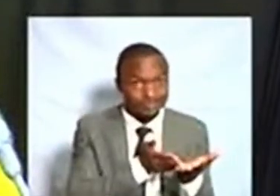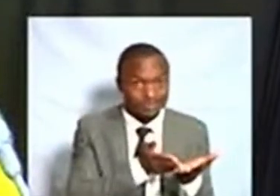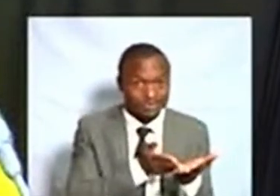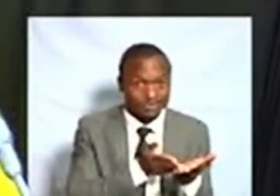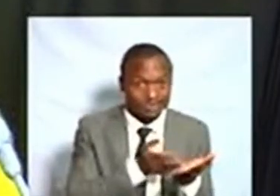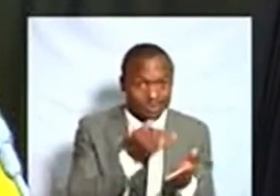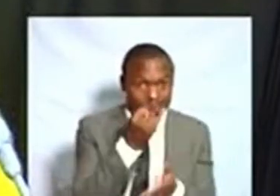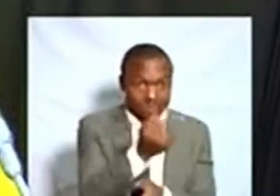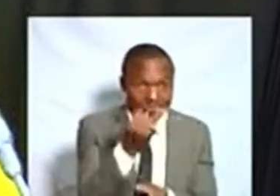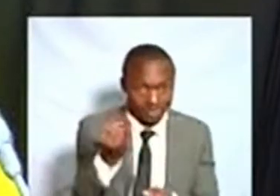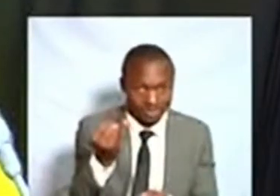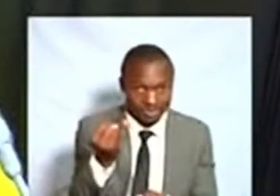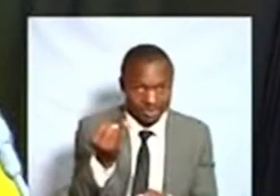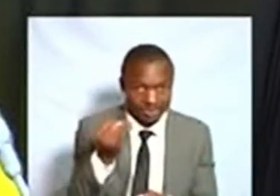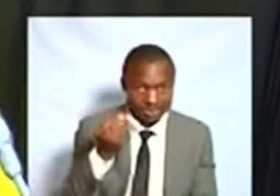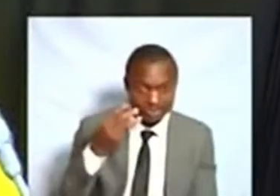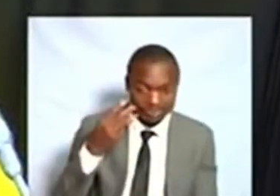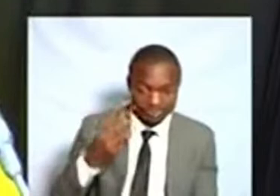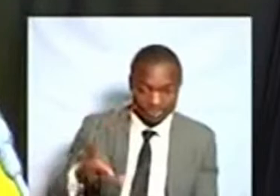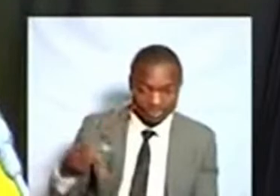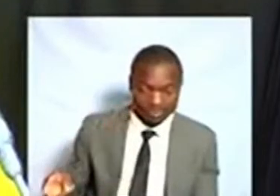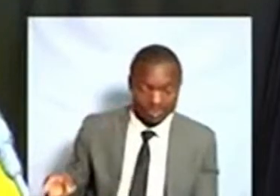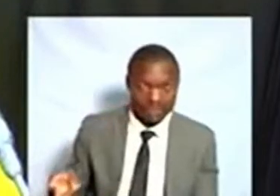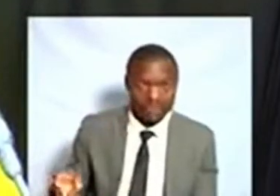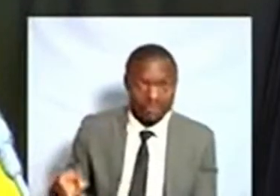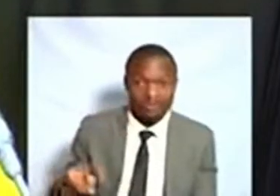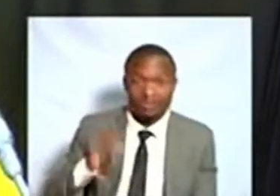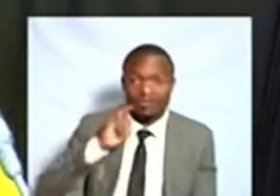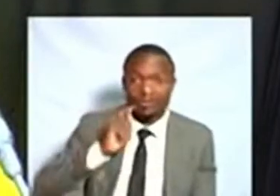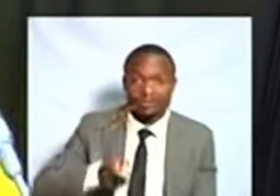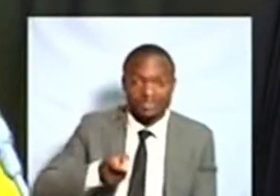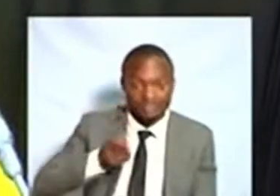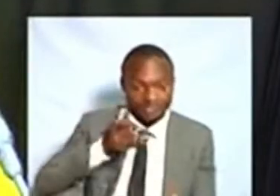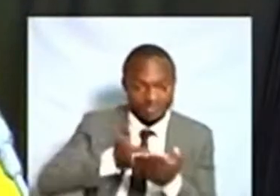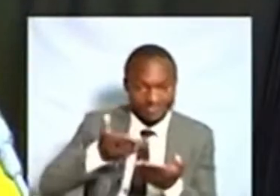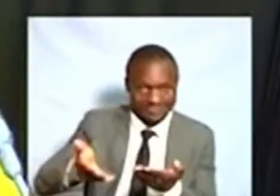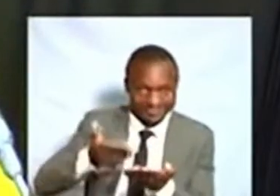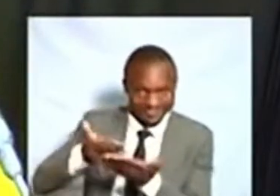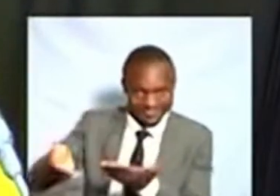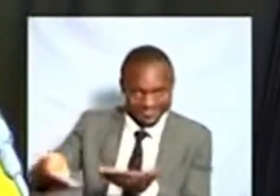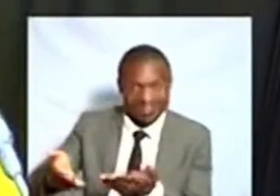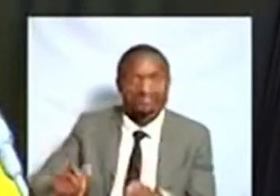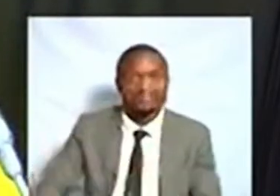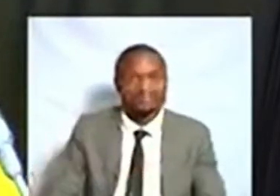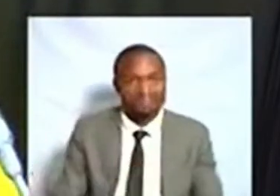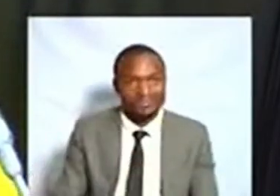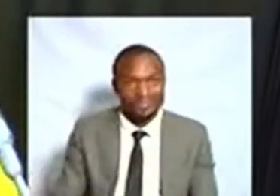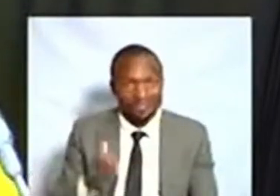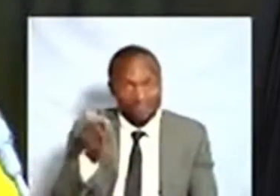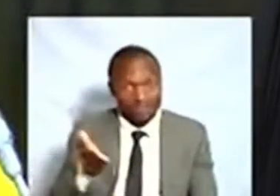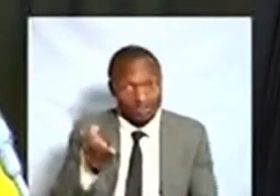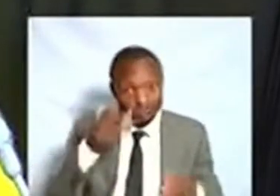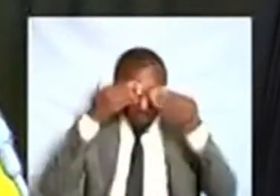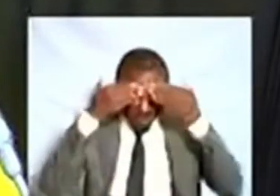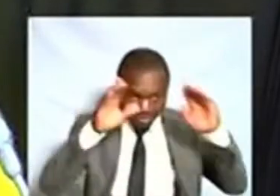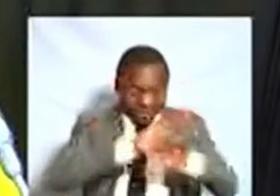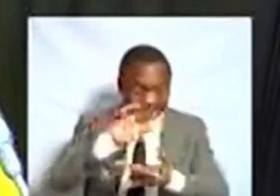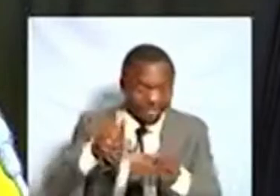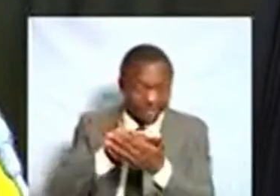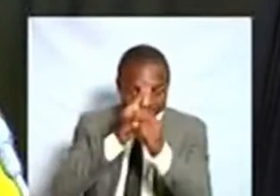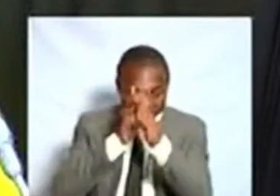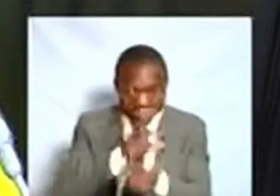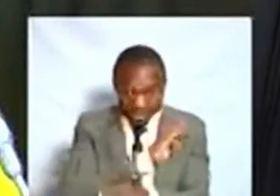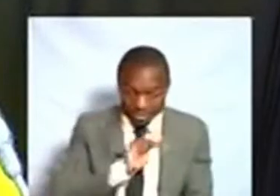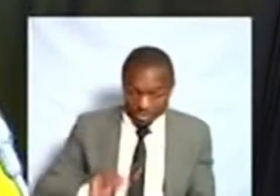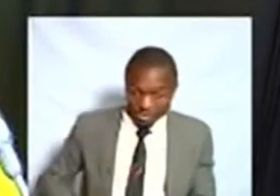of the materials which were supposed to be procured. As you're aware, Chair, we are all members of Parliament. We